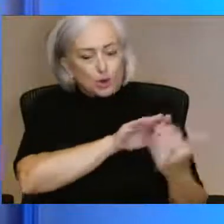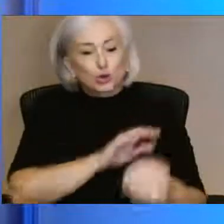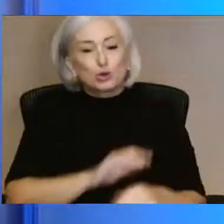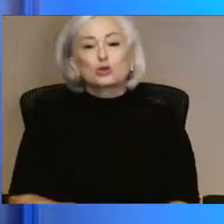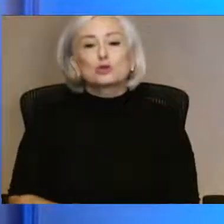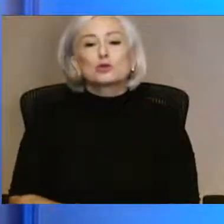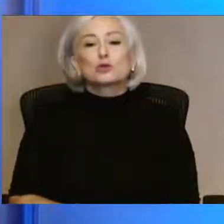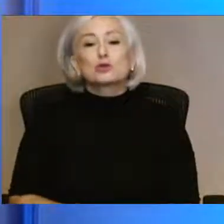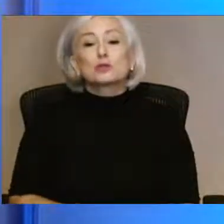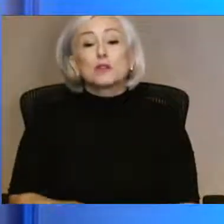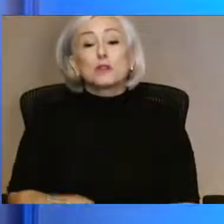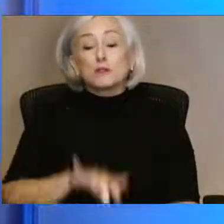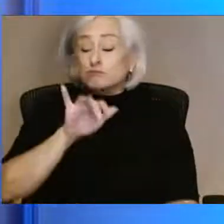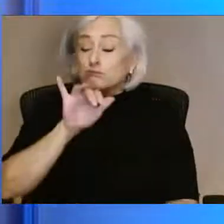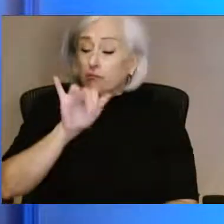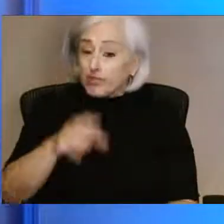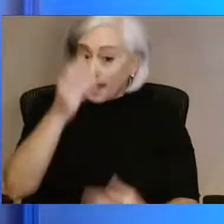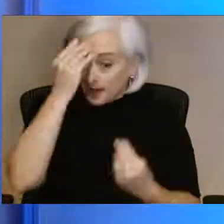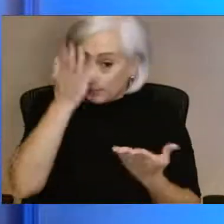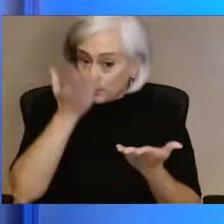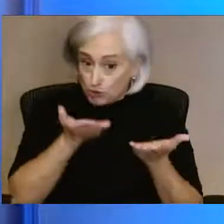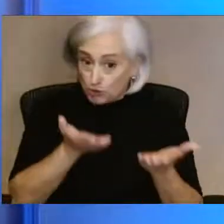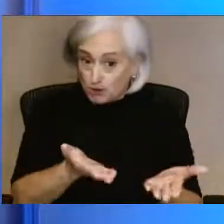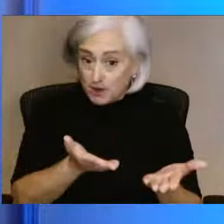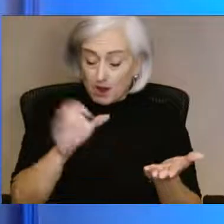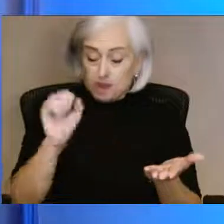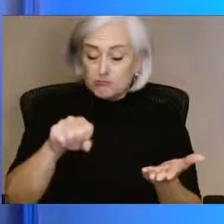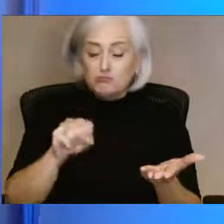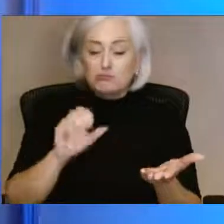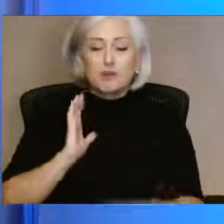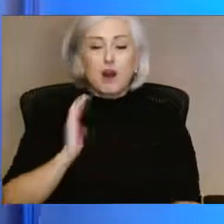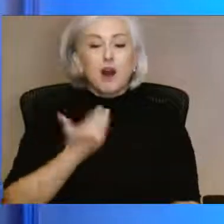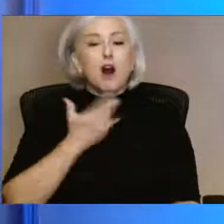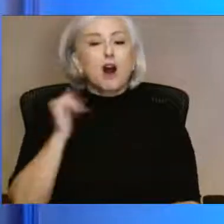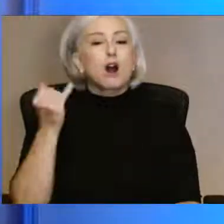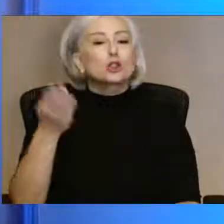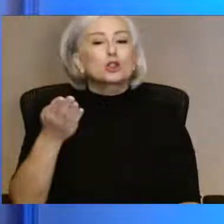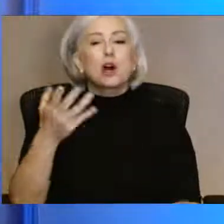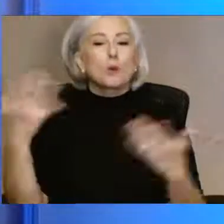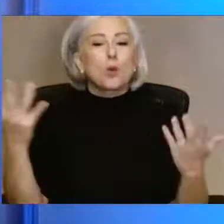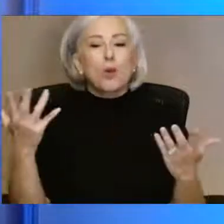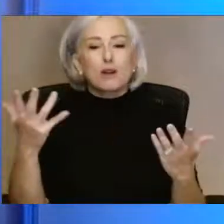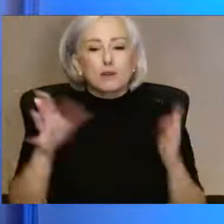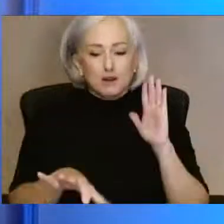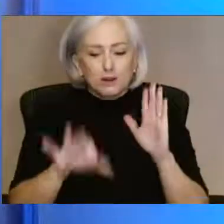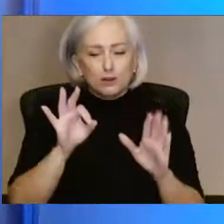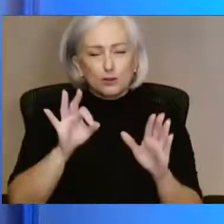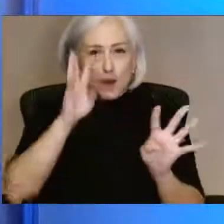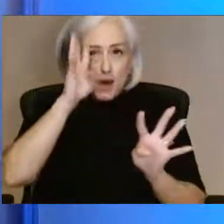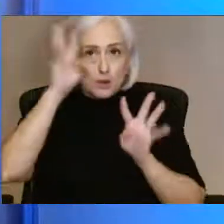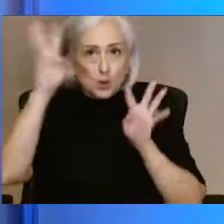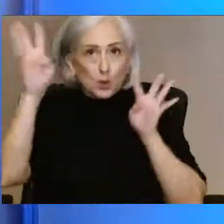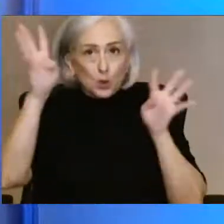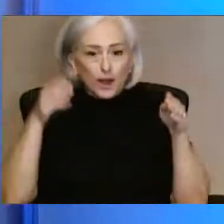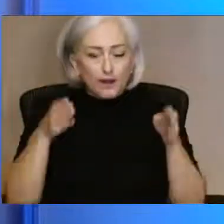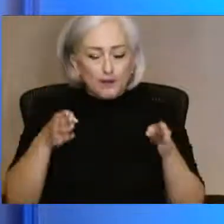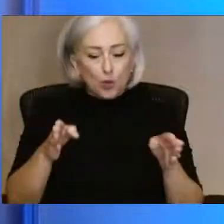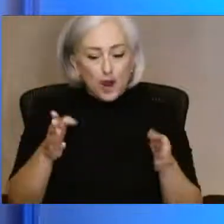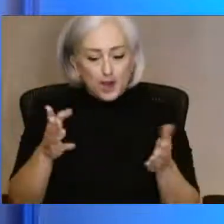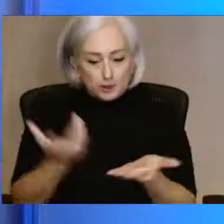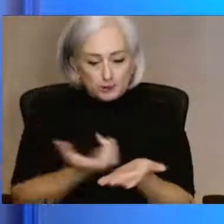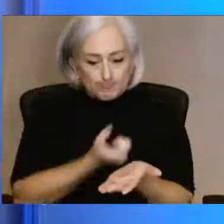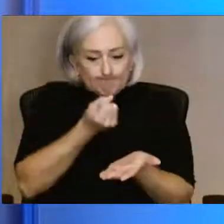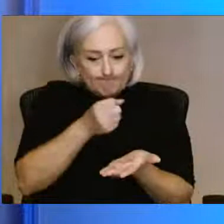is there, and so what our job is now is to find creative ways to use it to understand better what